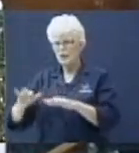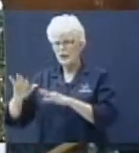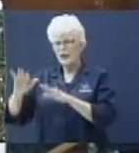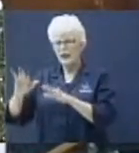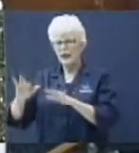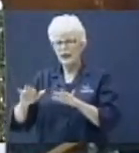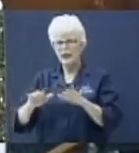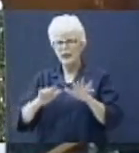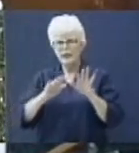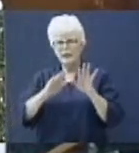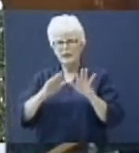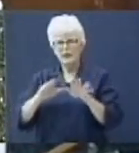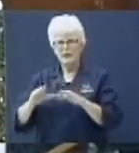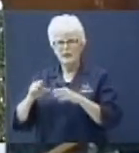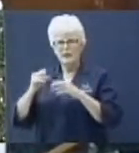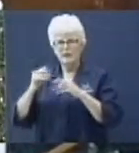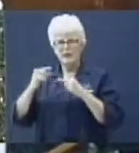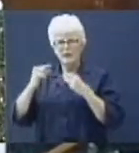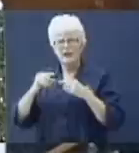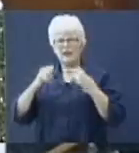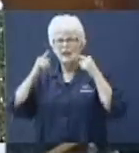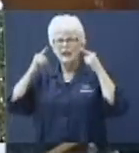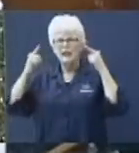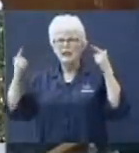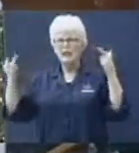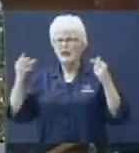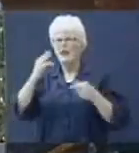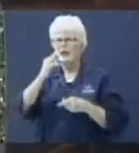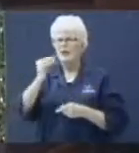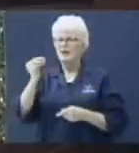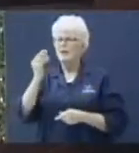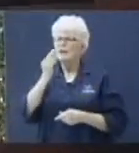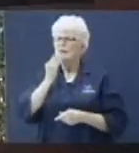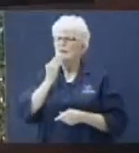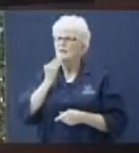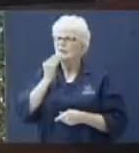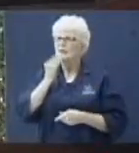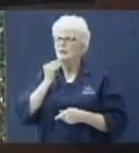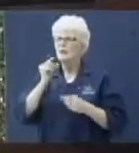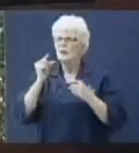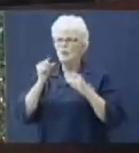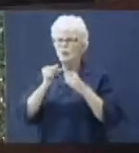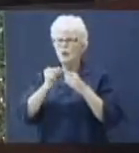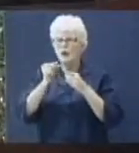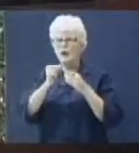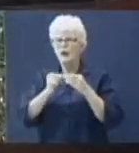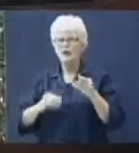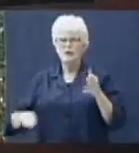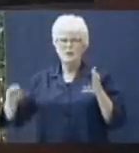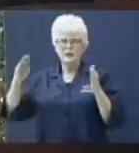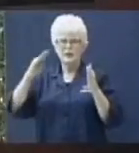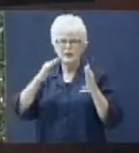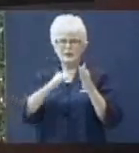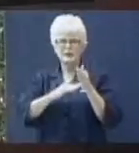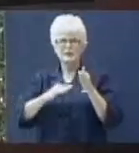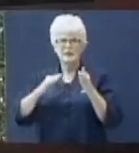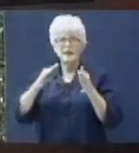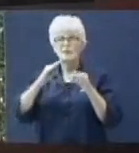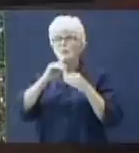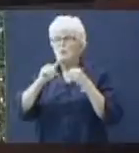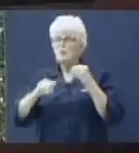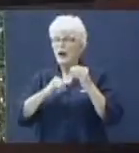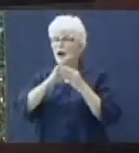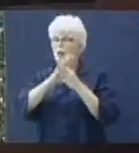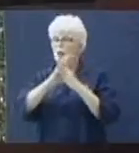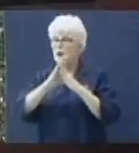and wild and sweet the words repeat, a peace